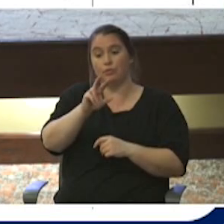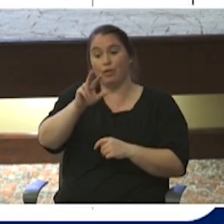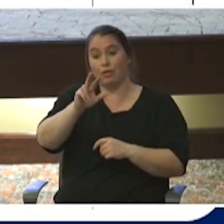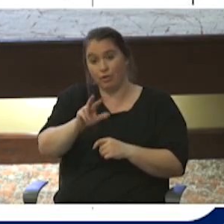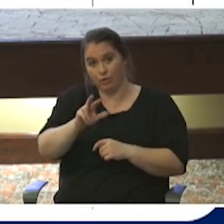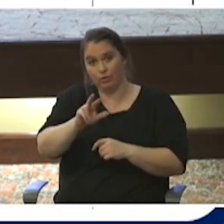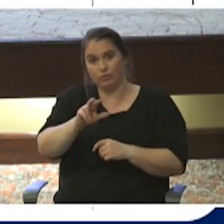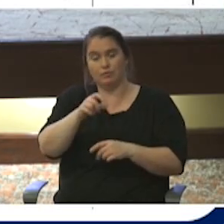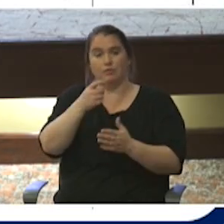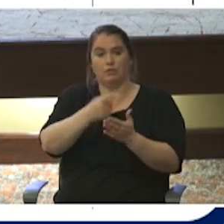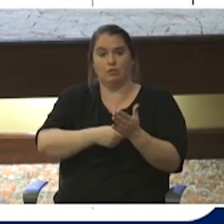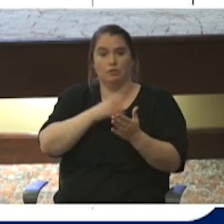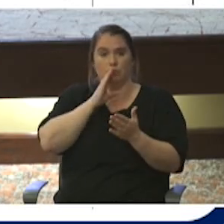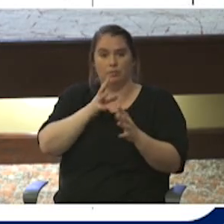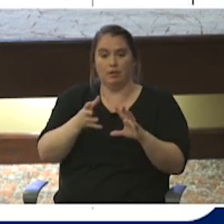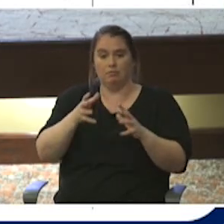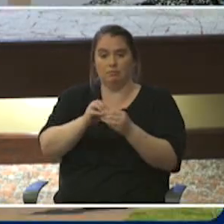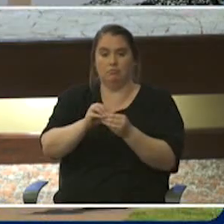We would certainly look at that.